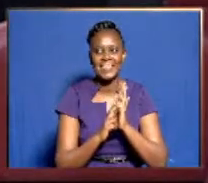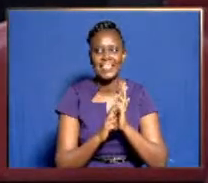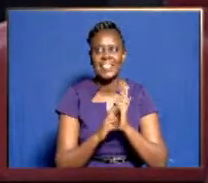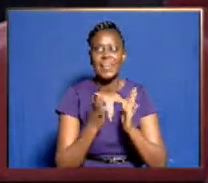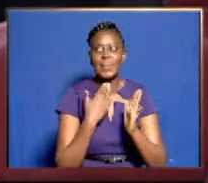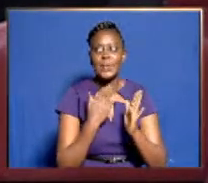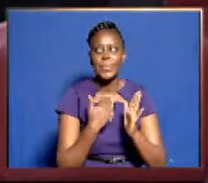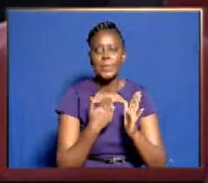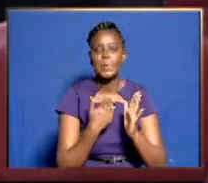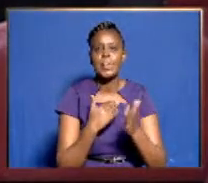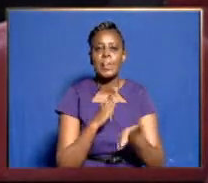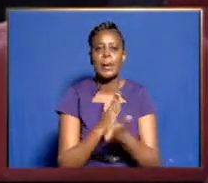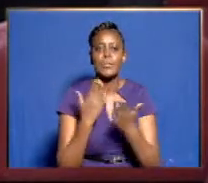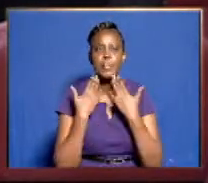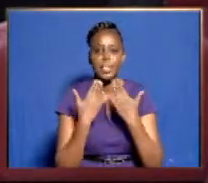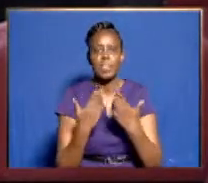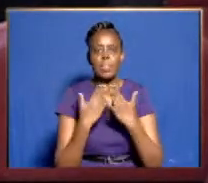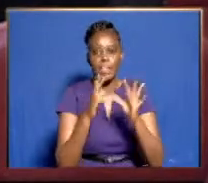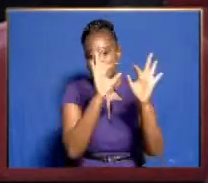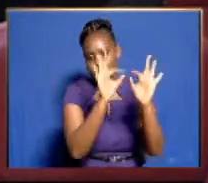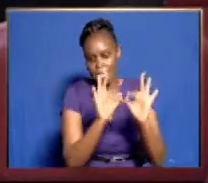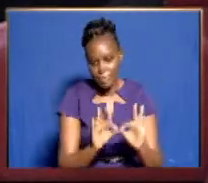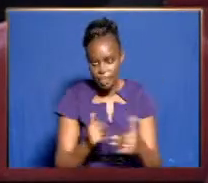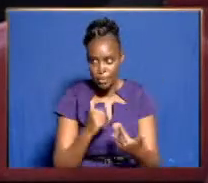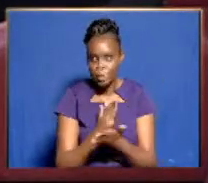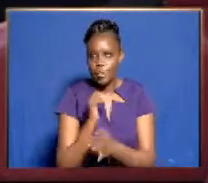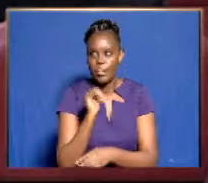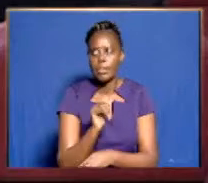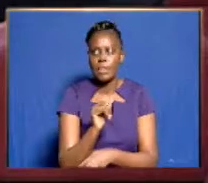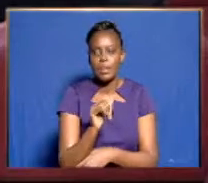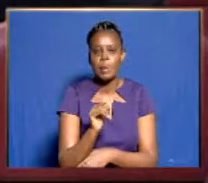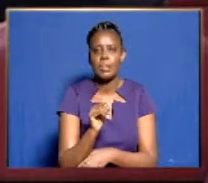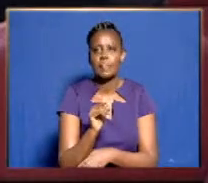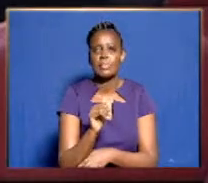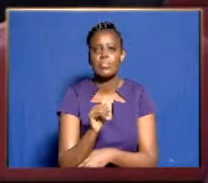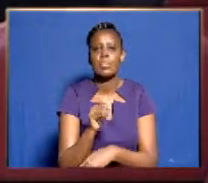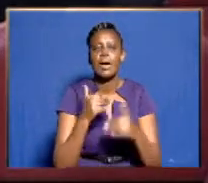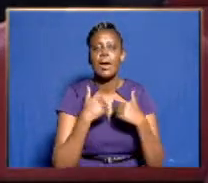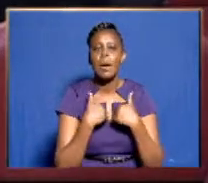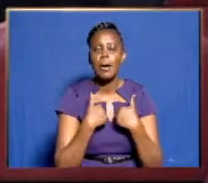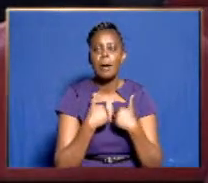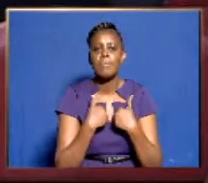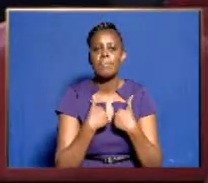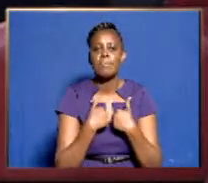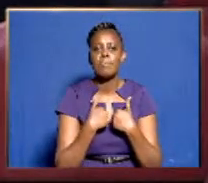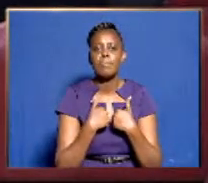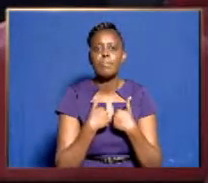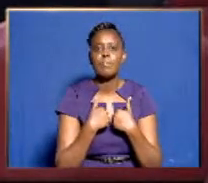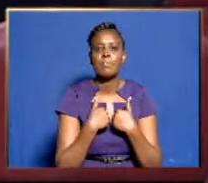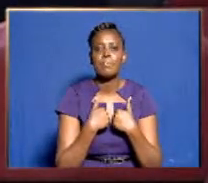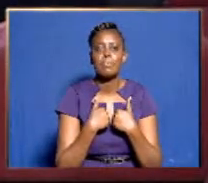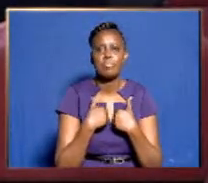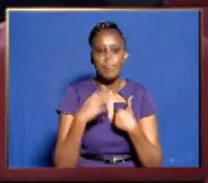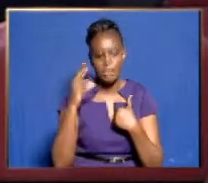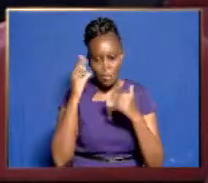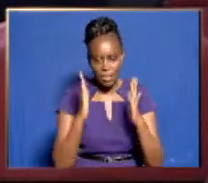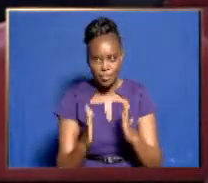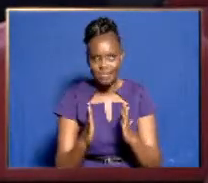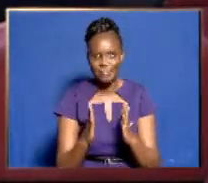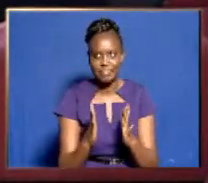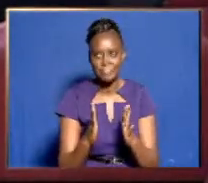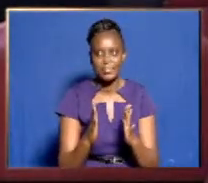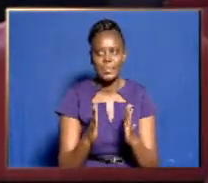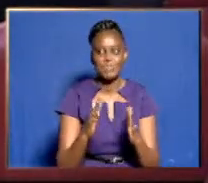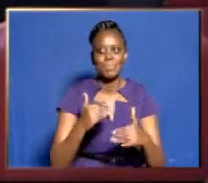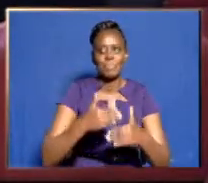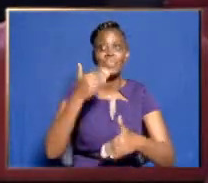want to actually thank even the Treasury for ensuring that now we are going to be able to have scanners along our